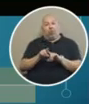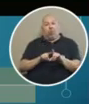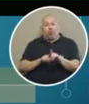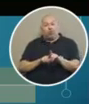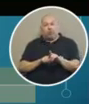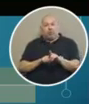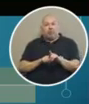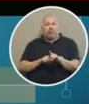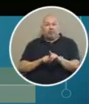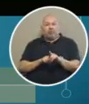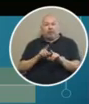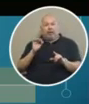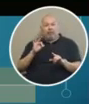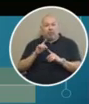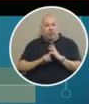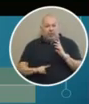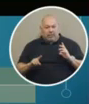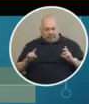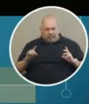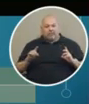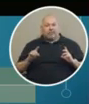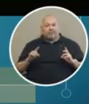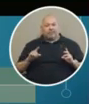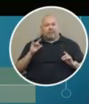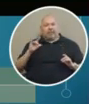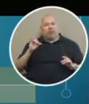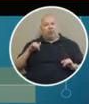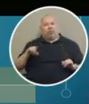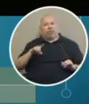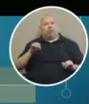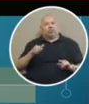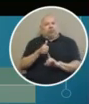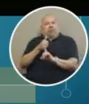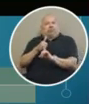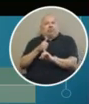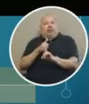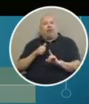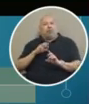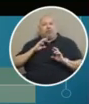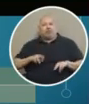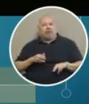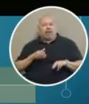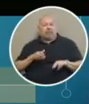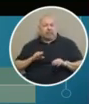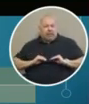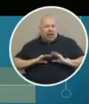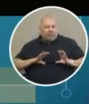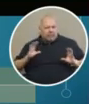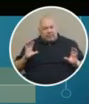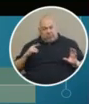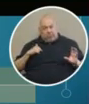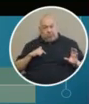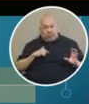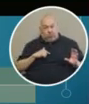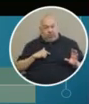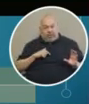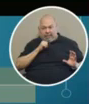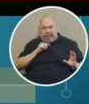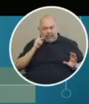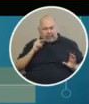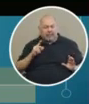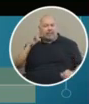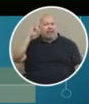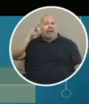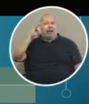the uncertainty of what the airlines are going to be doing in response to this. Obviously, not just